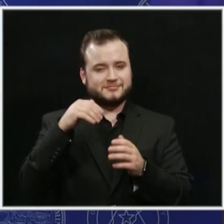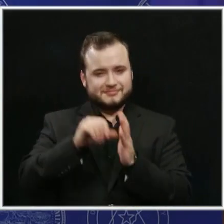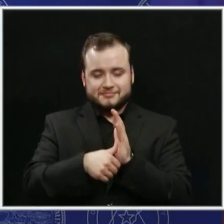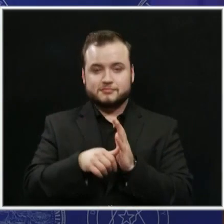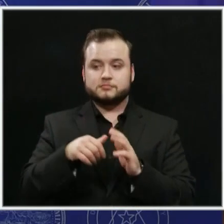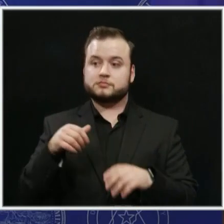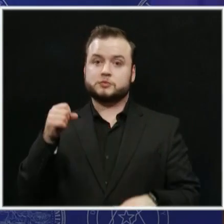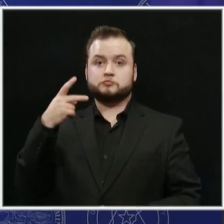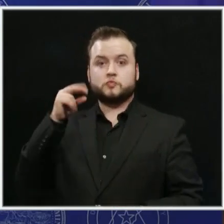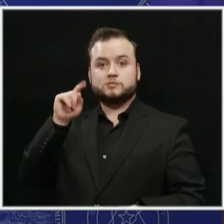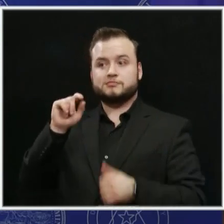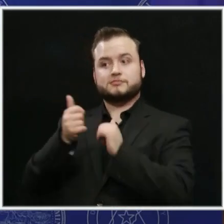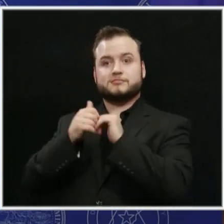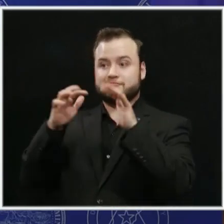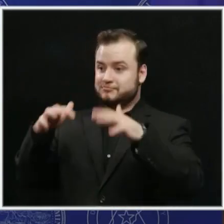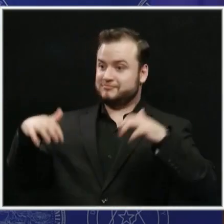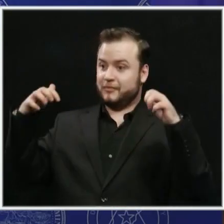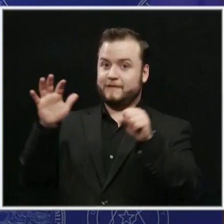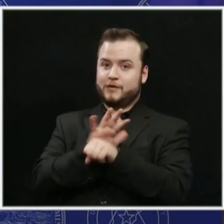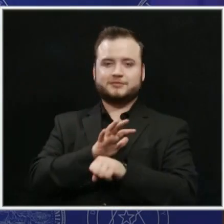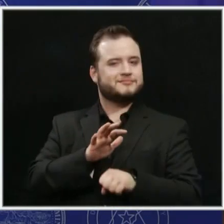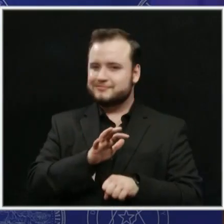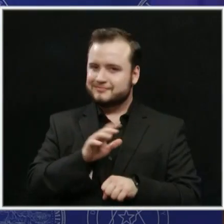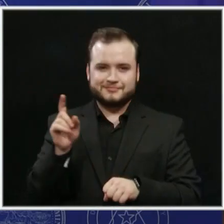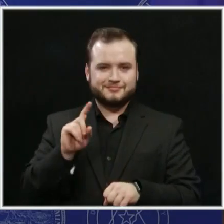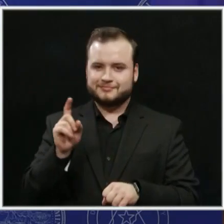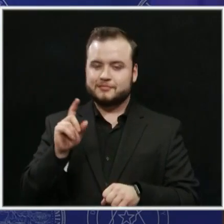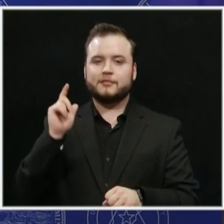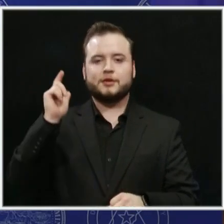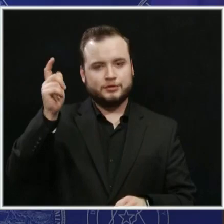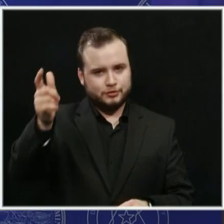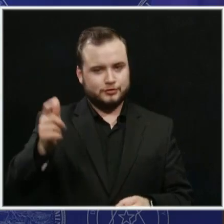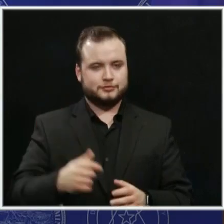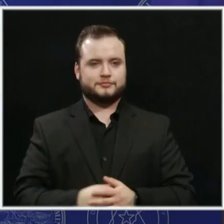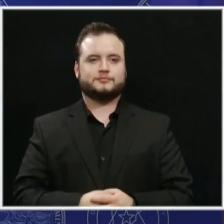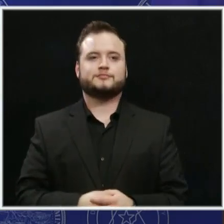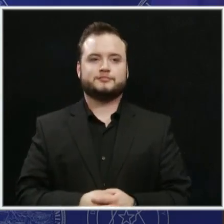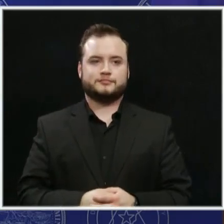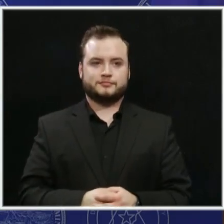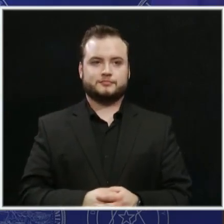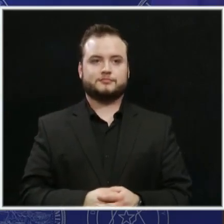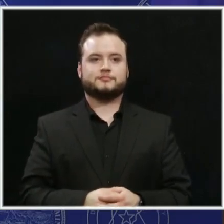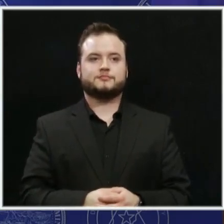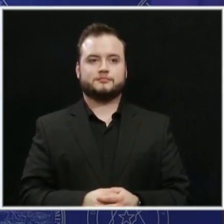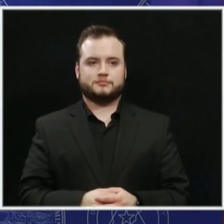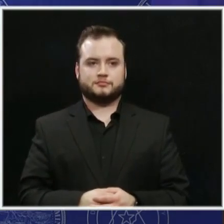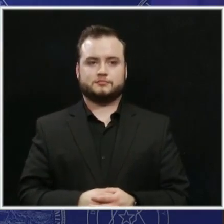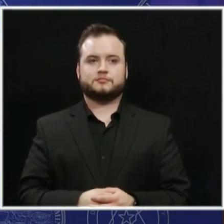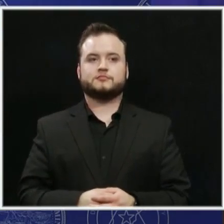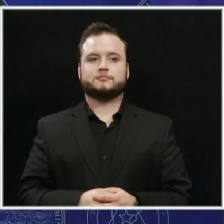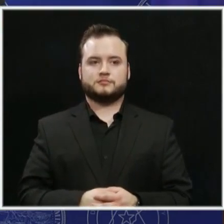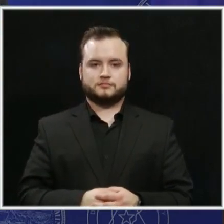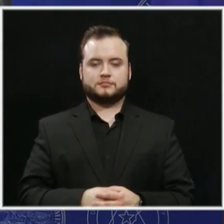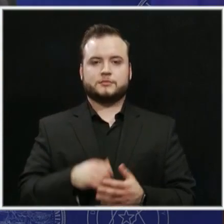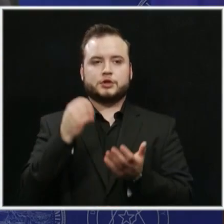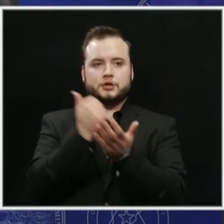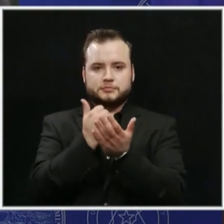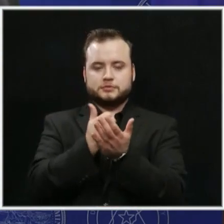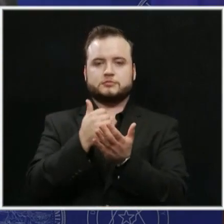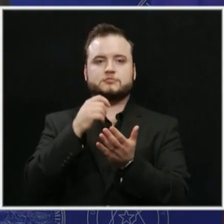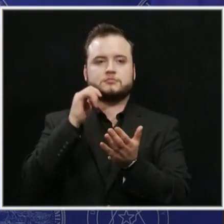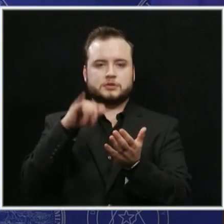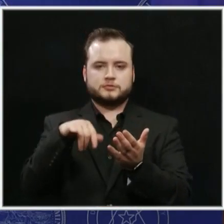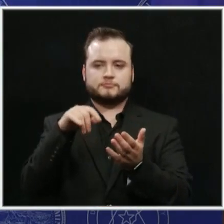going to be hard prior to a vaccine or some type of very effective therapeutic. But we'll roll them out slowly. One